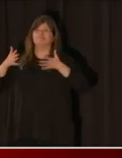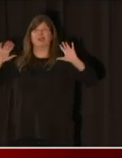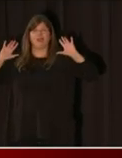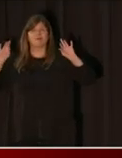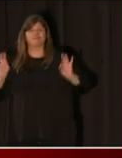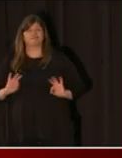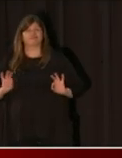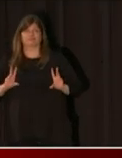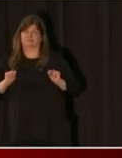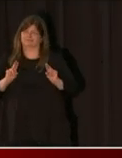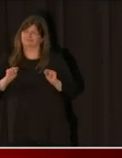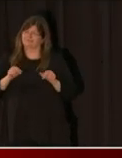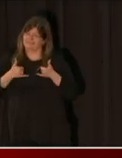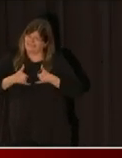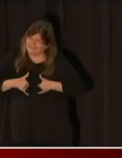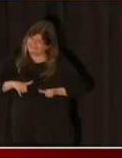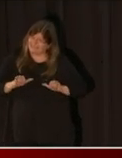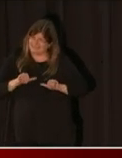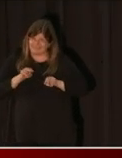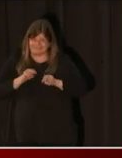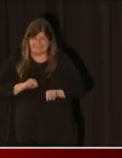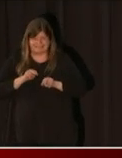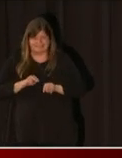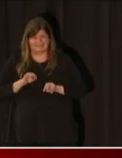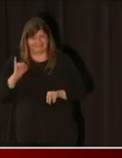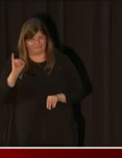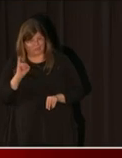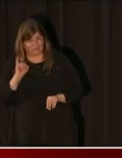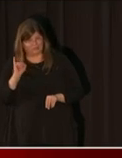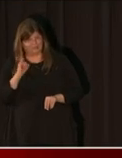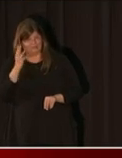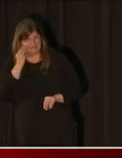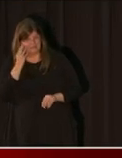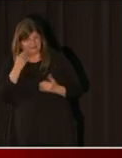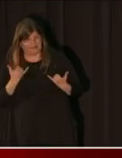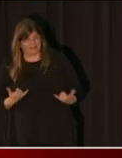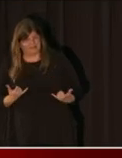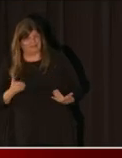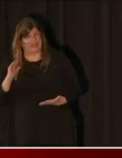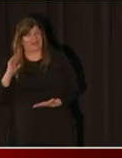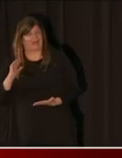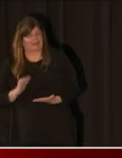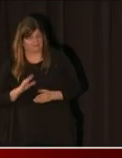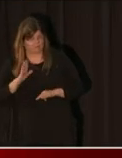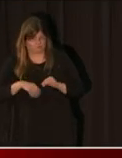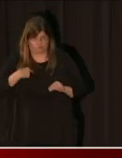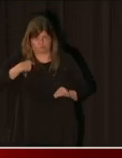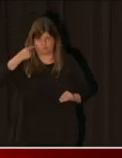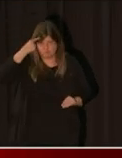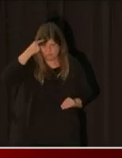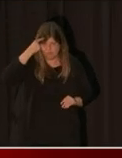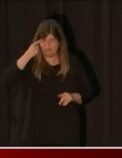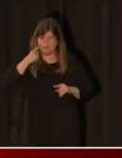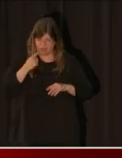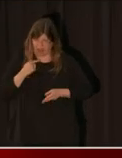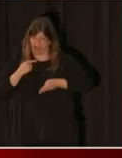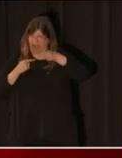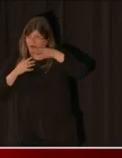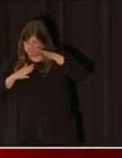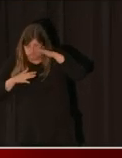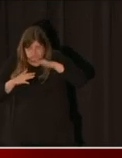infections that we are experiencing right now today is lower than we thought it would be on this day based on all the